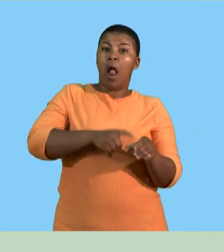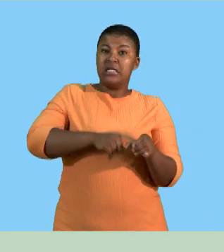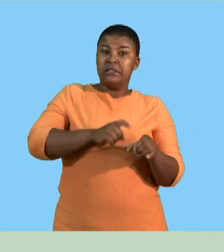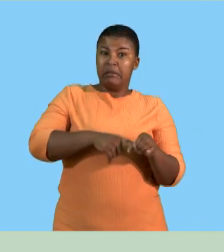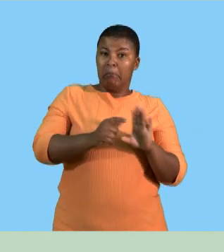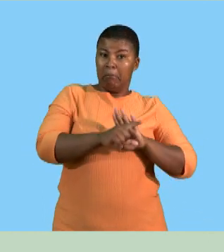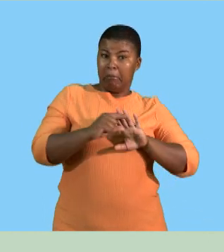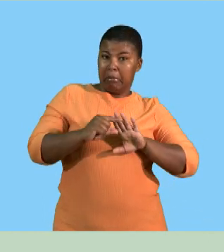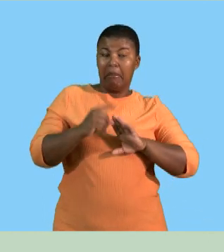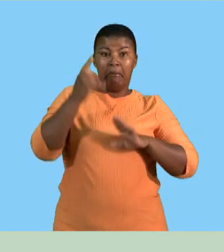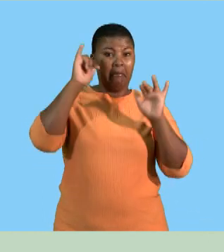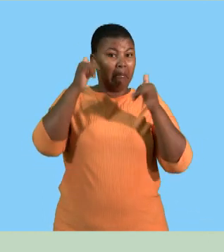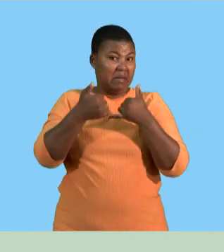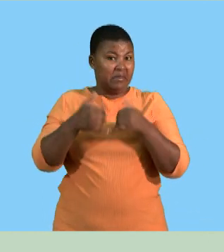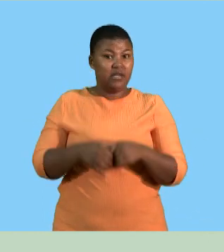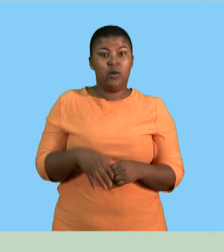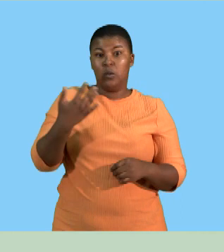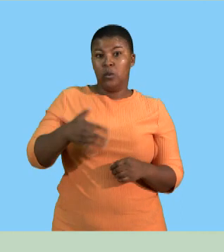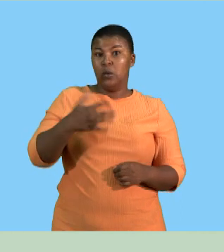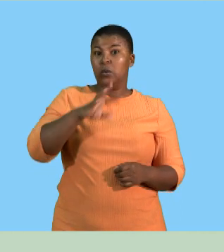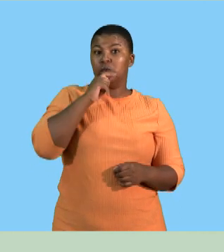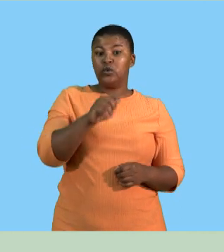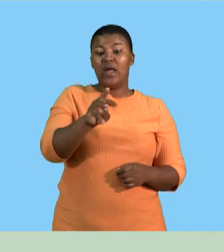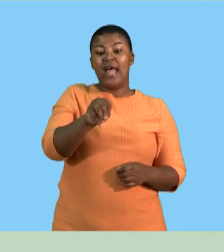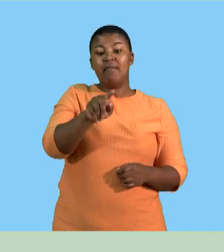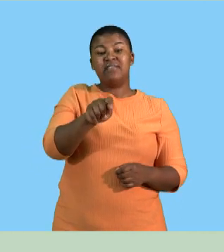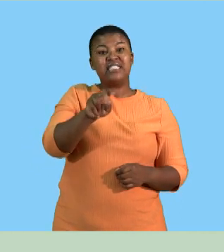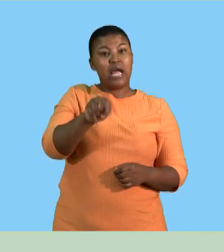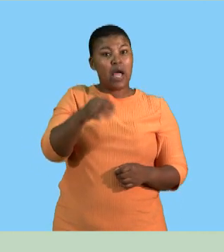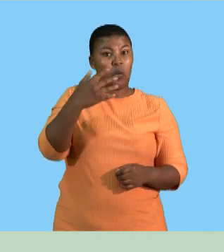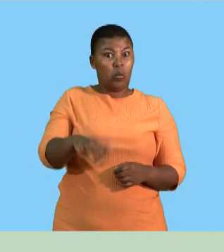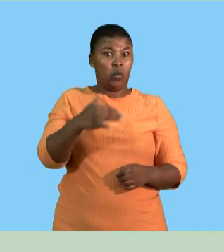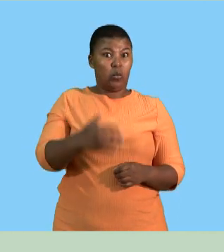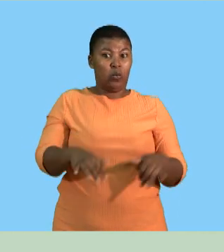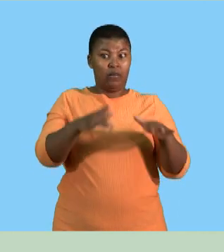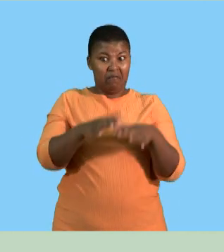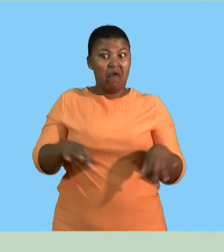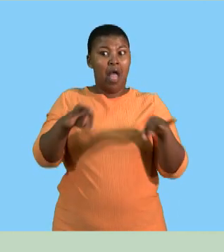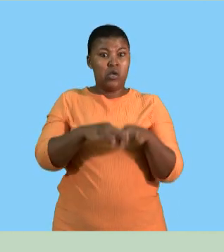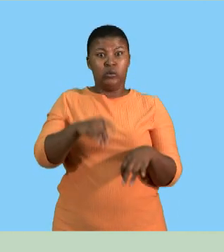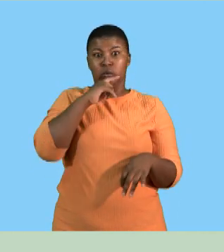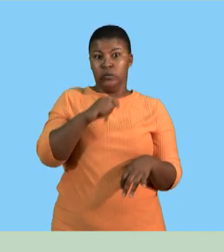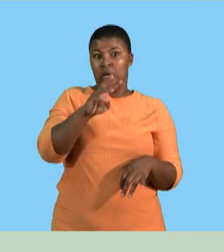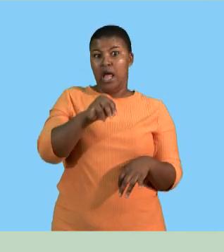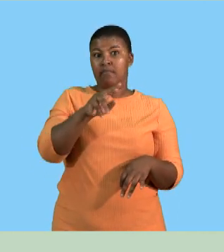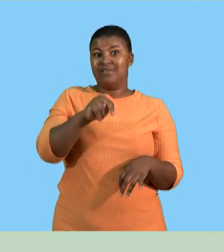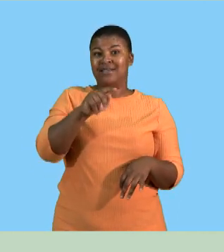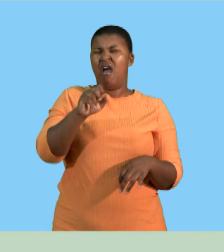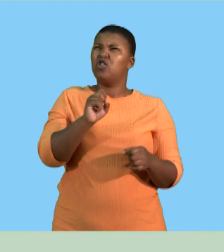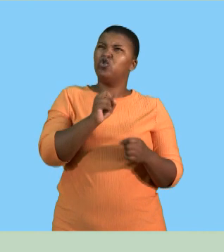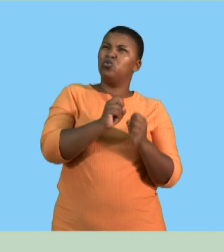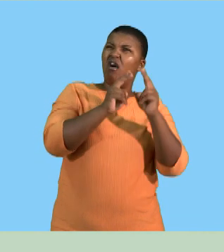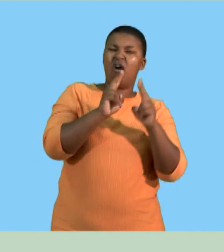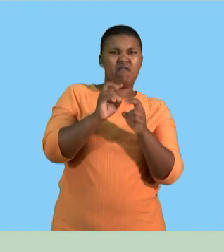Africa? And MTN has been South Africa's most valuable brand for 12 of the